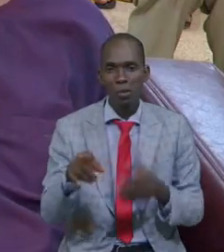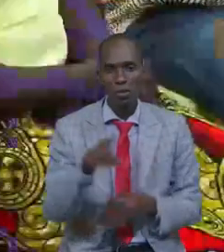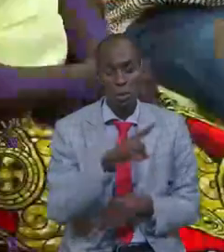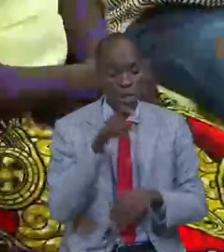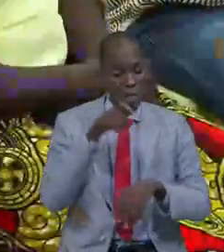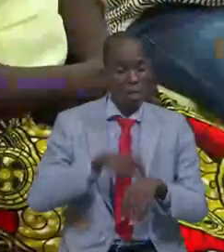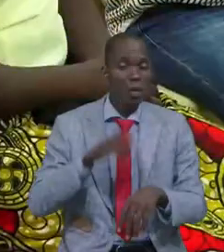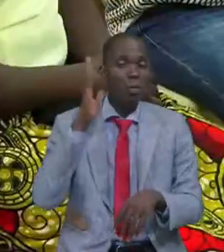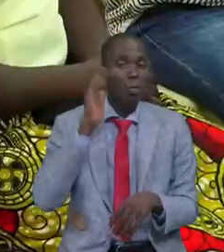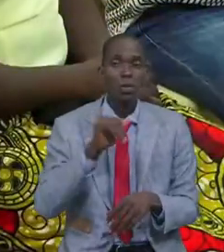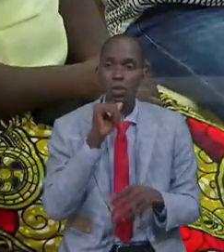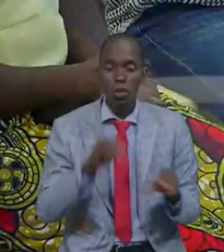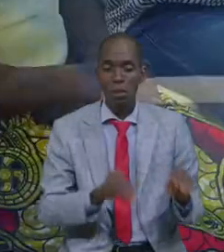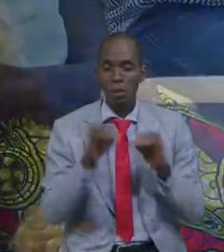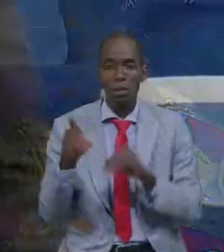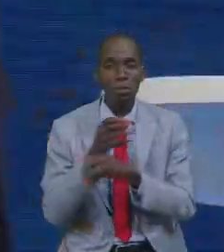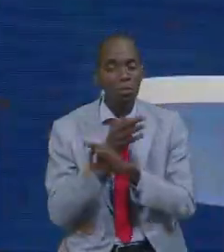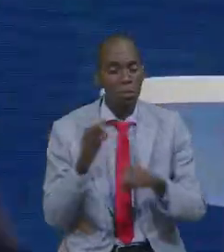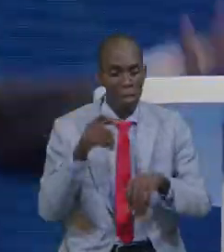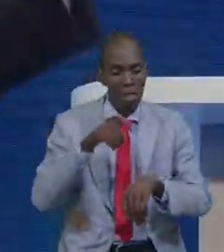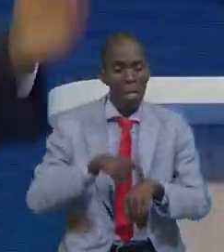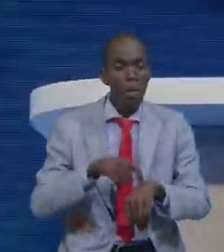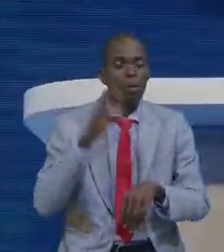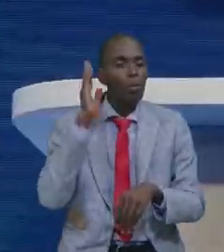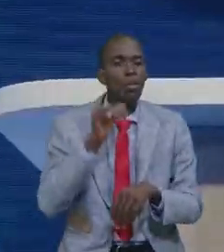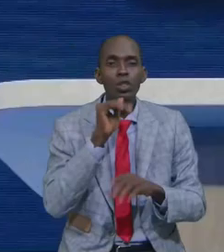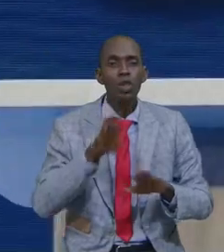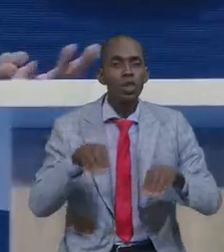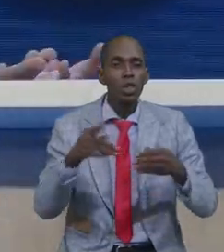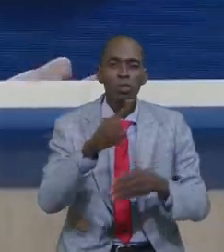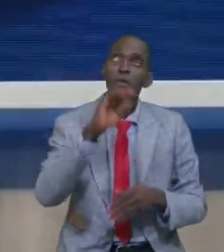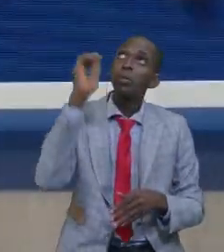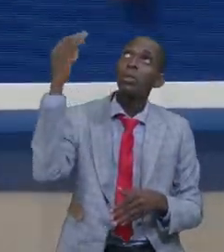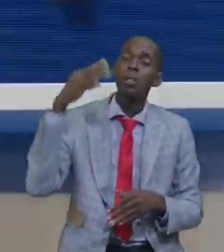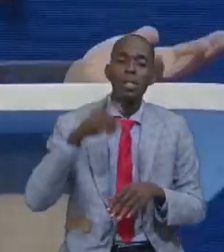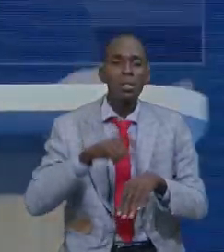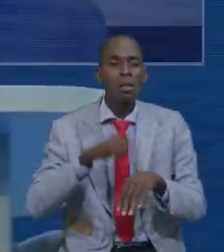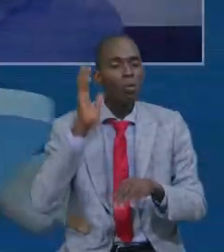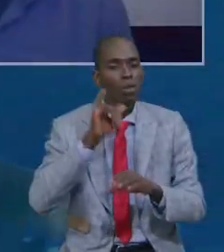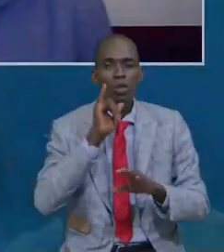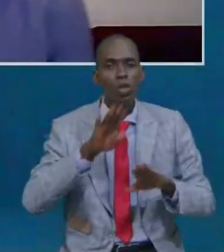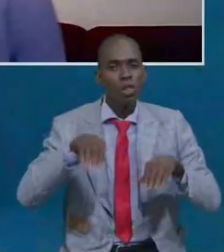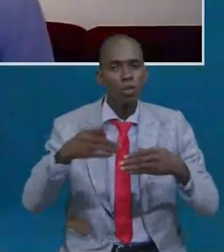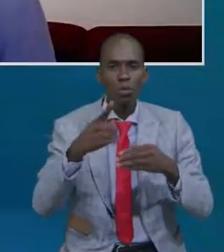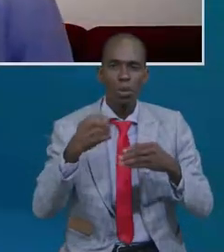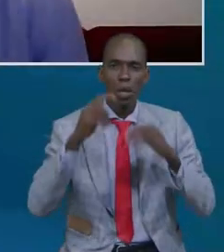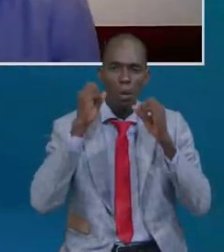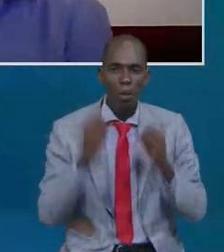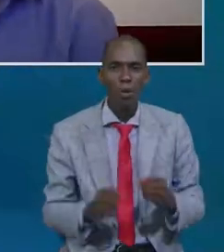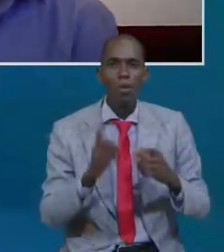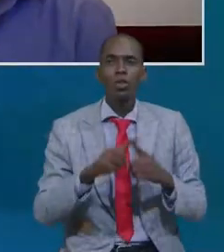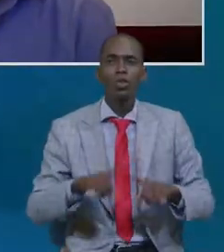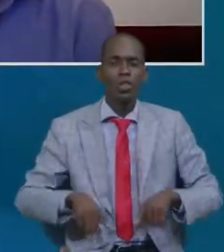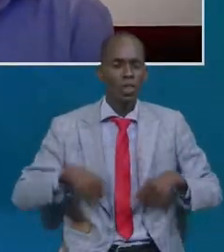Time will not set you free. Time will not give you grace. Time will not give you the power to live